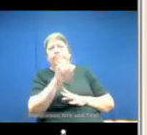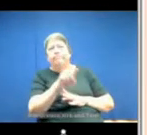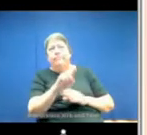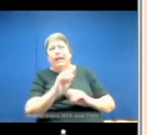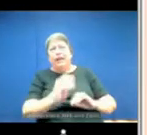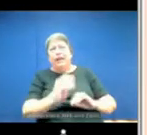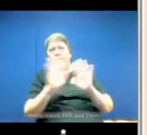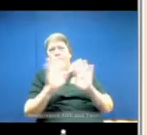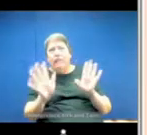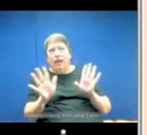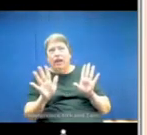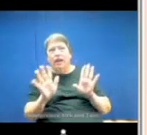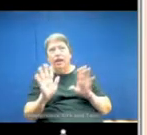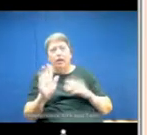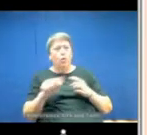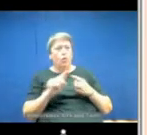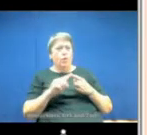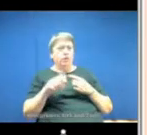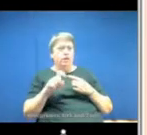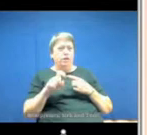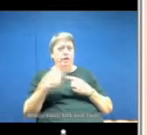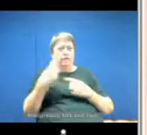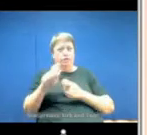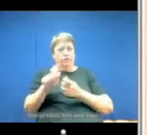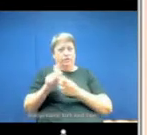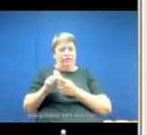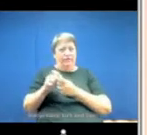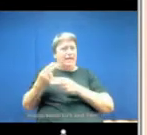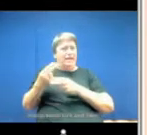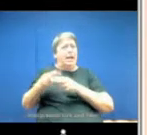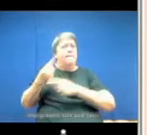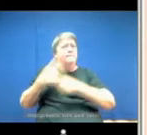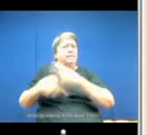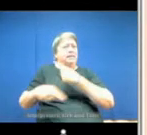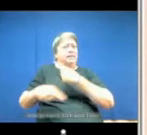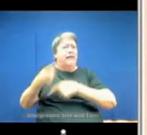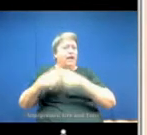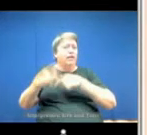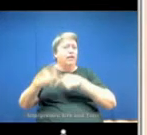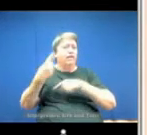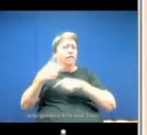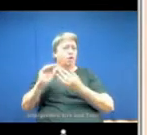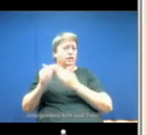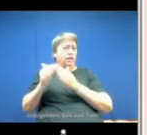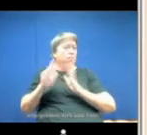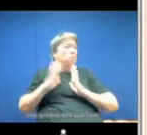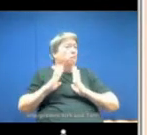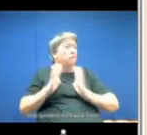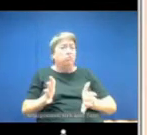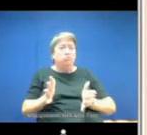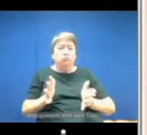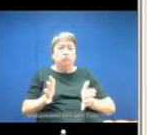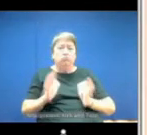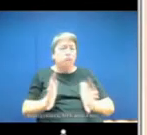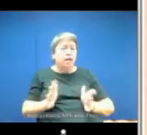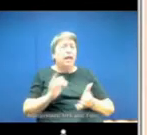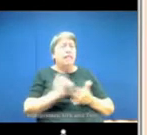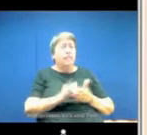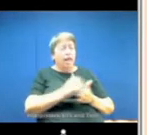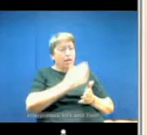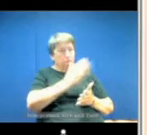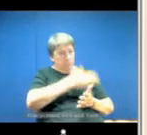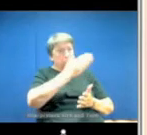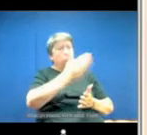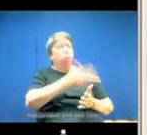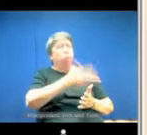when she needed clarification of a particular sign, which was fine. And that went on through the deposition,